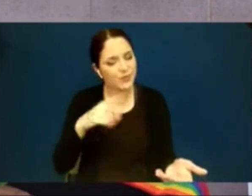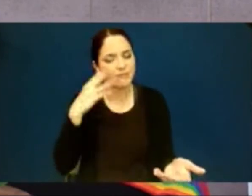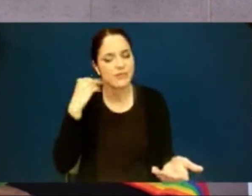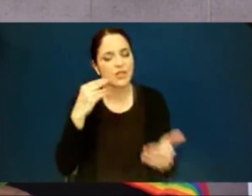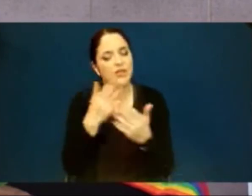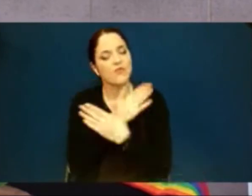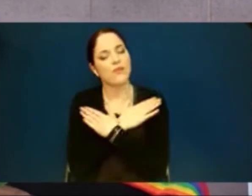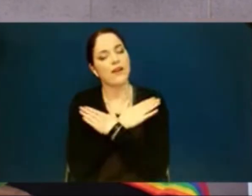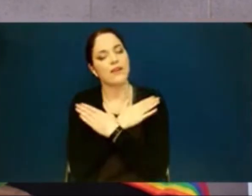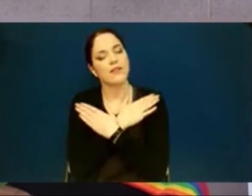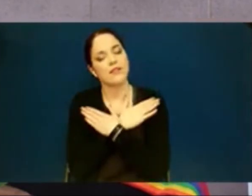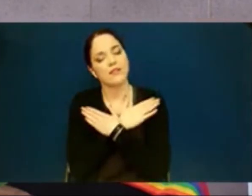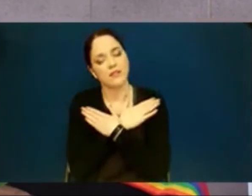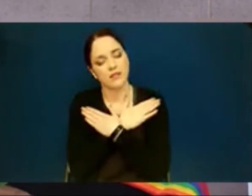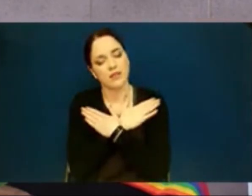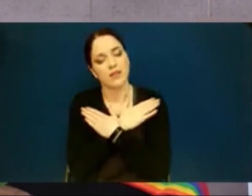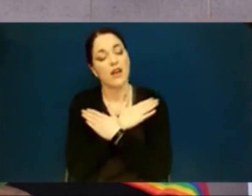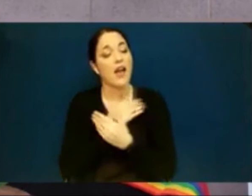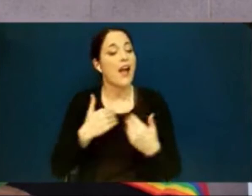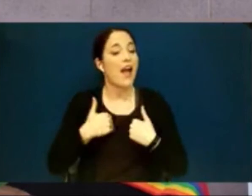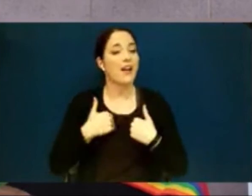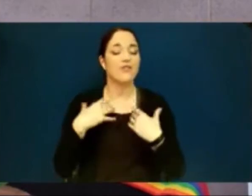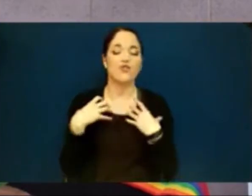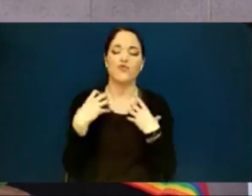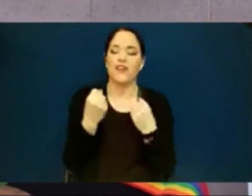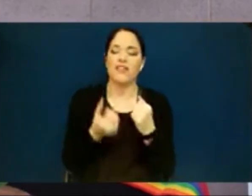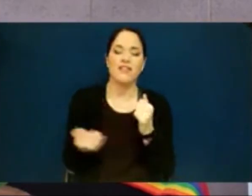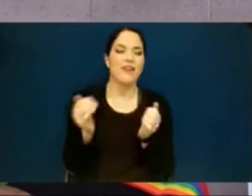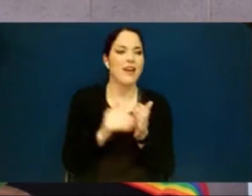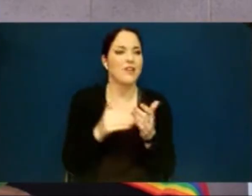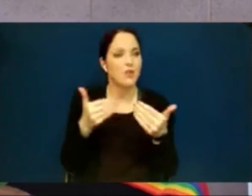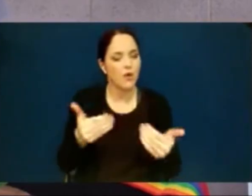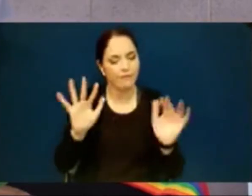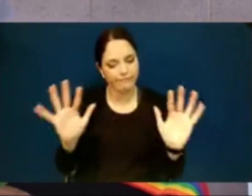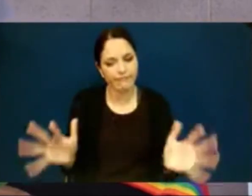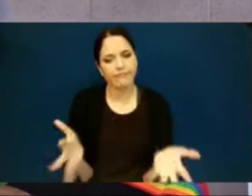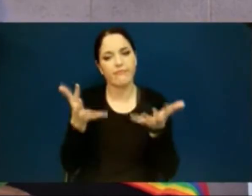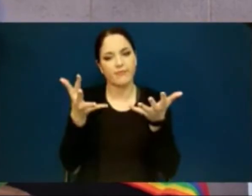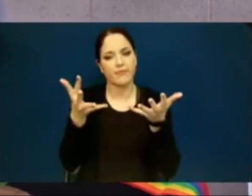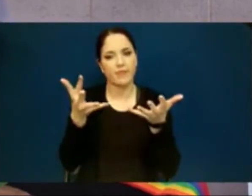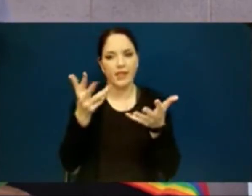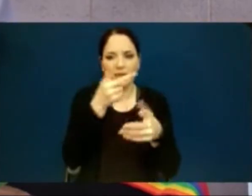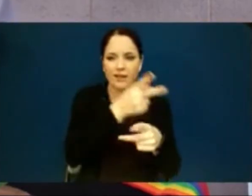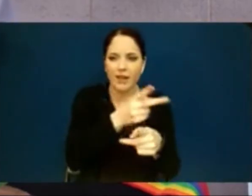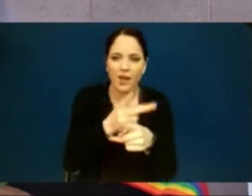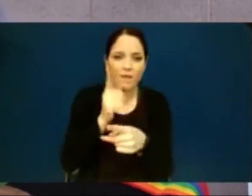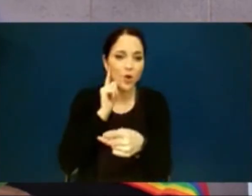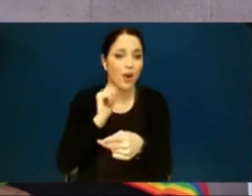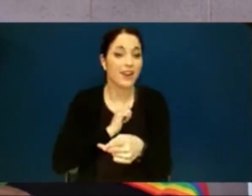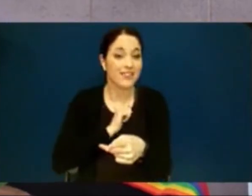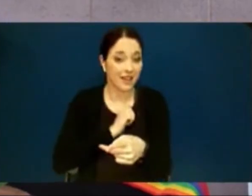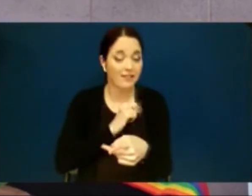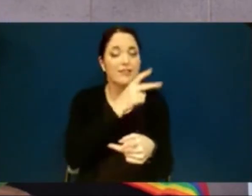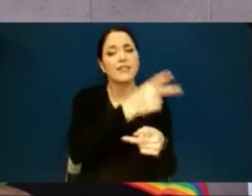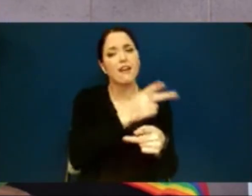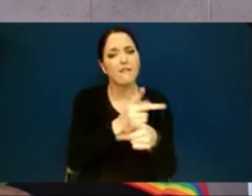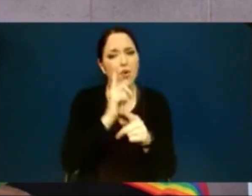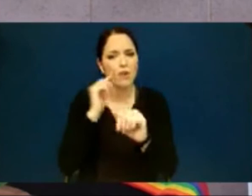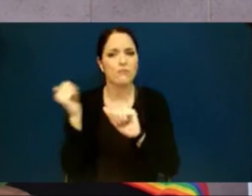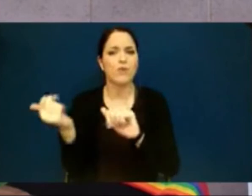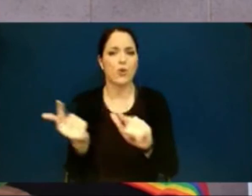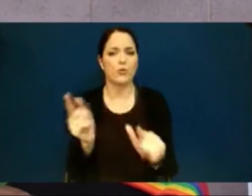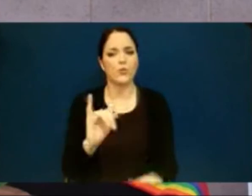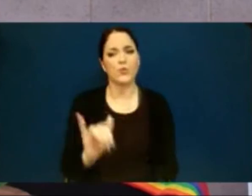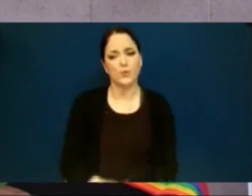to rise up and do his work in this world, to care for ourselves and to care for others, to